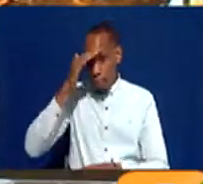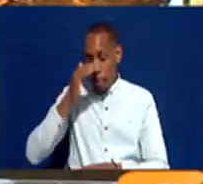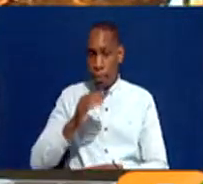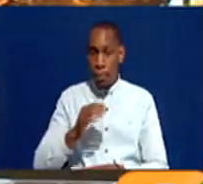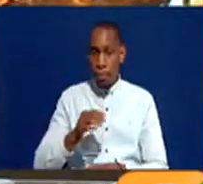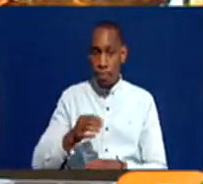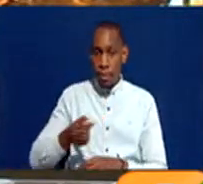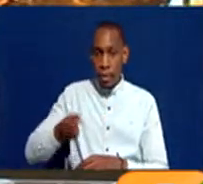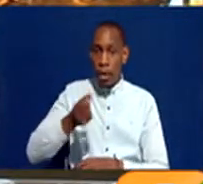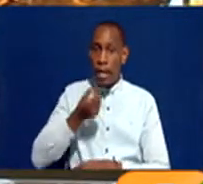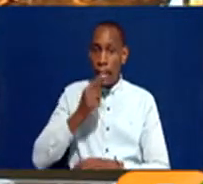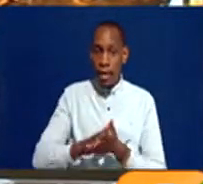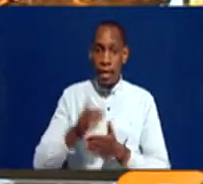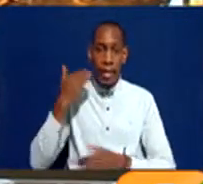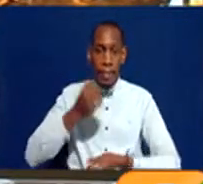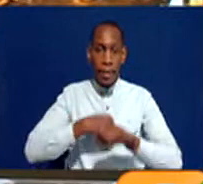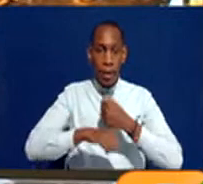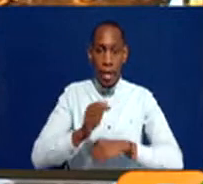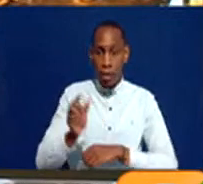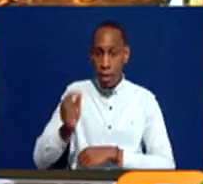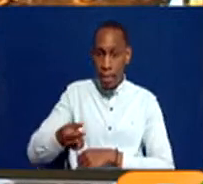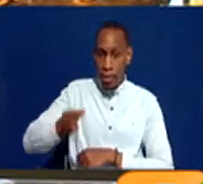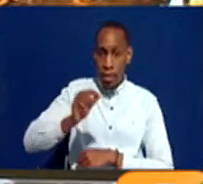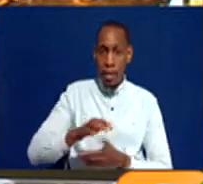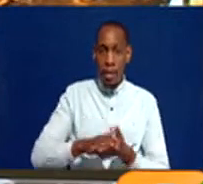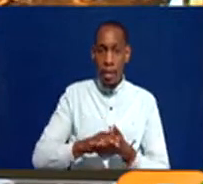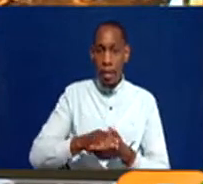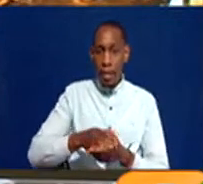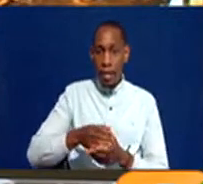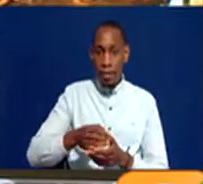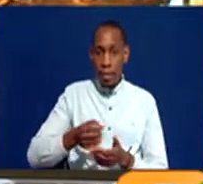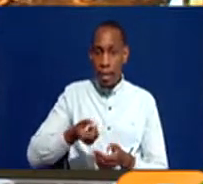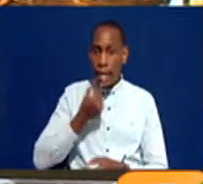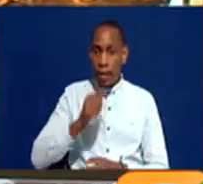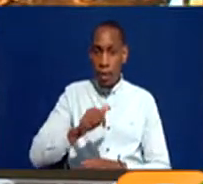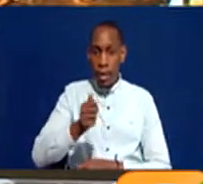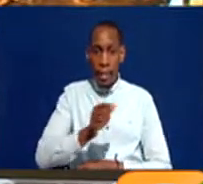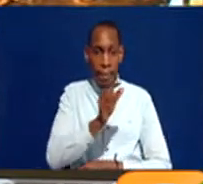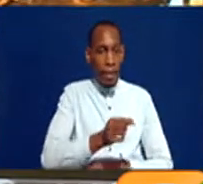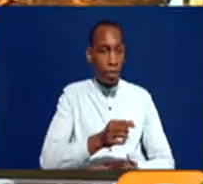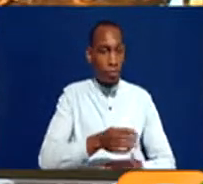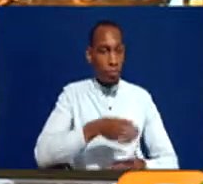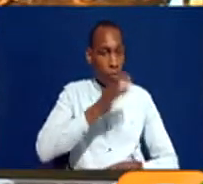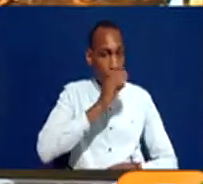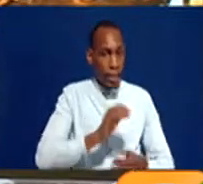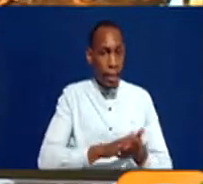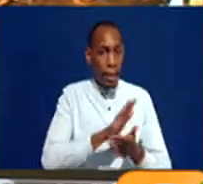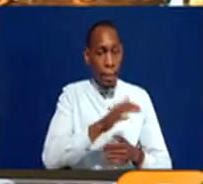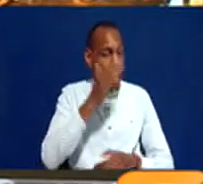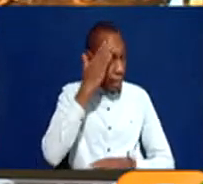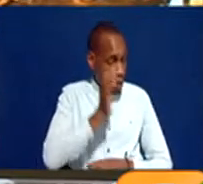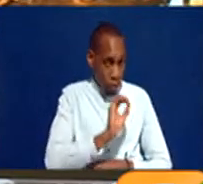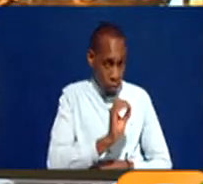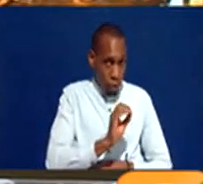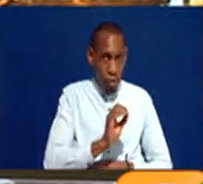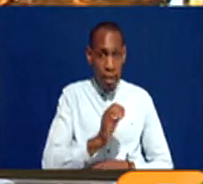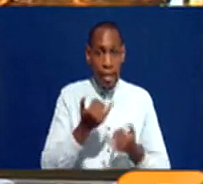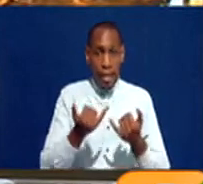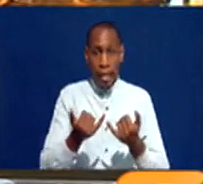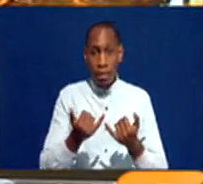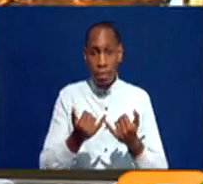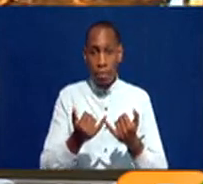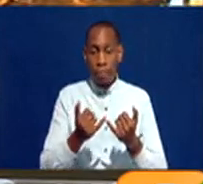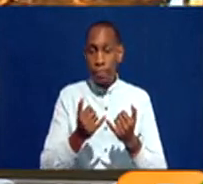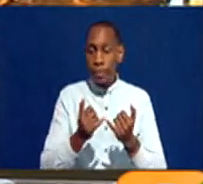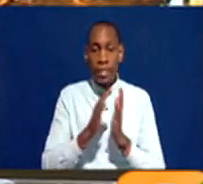criminal act where somebody puts alcohol or drugs into another person's drink without their knowledge, became all